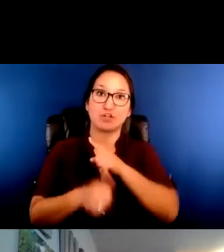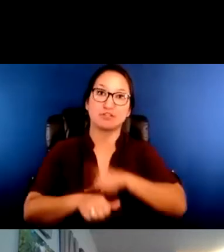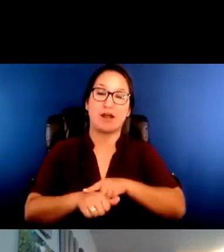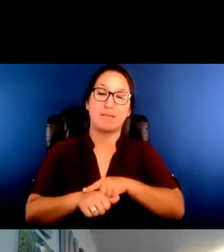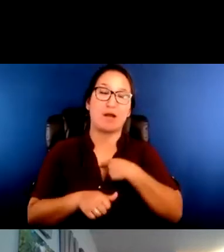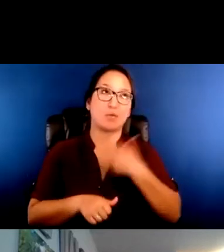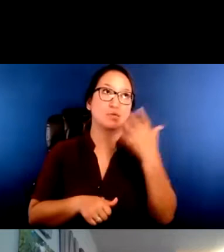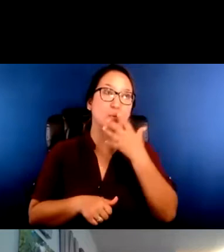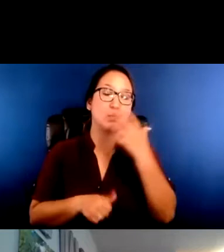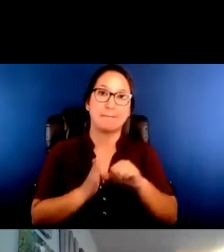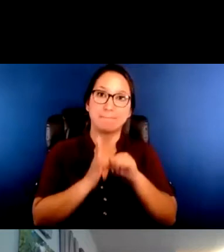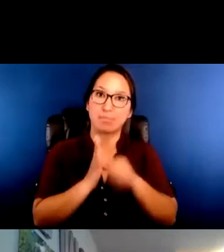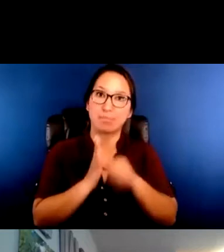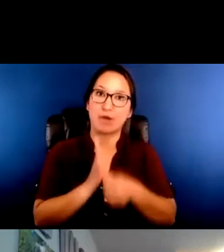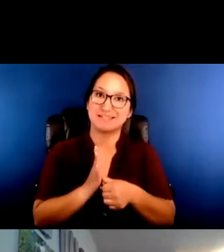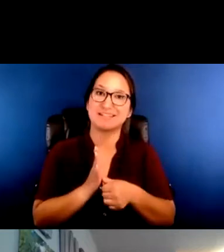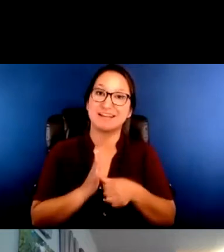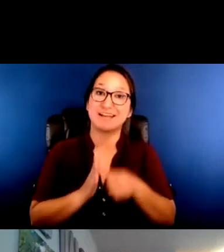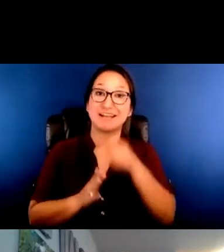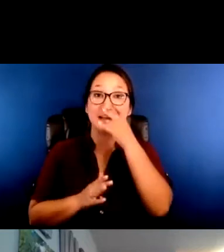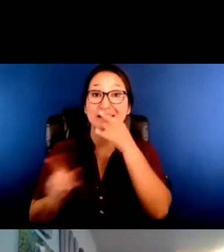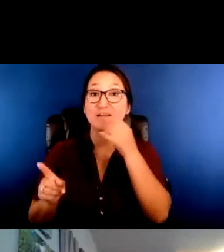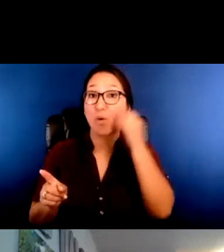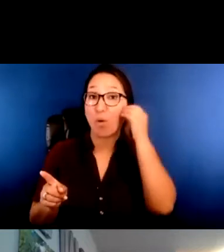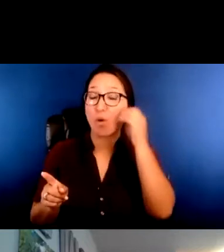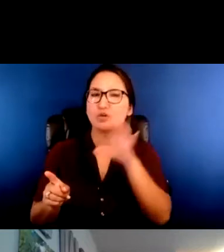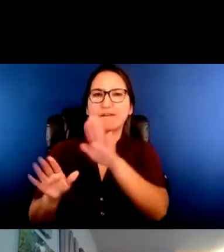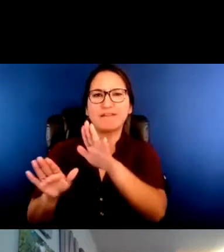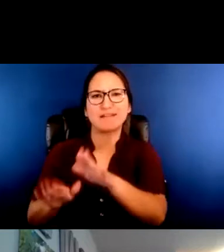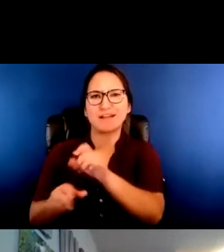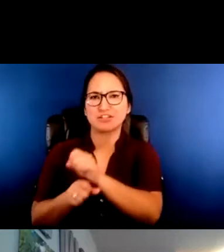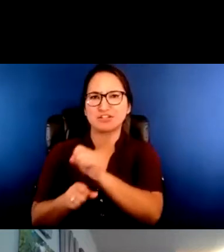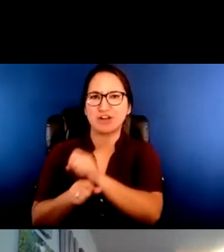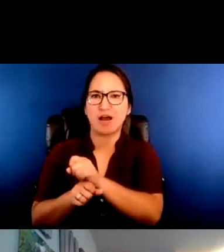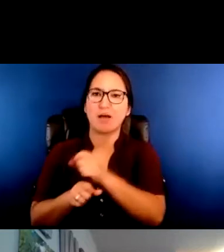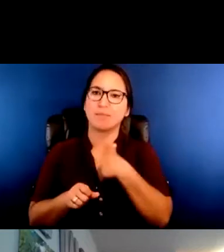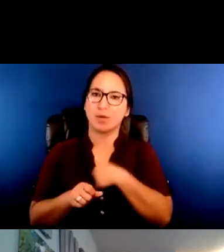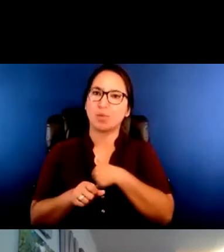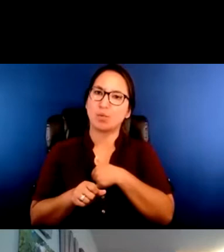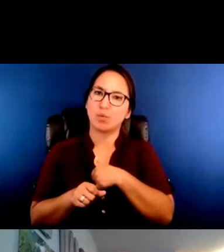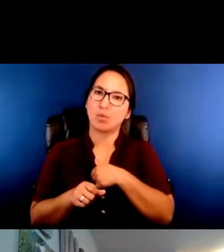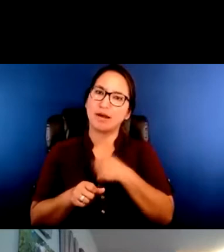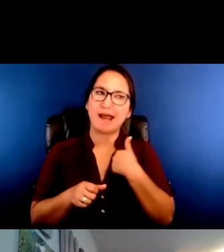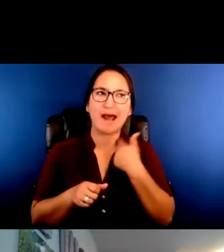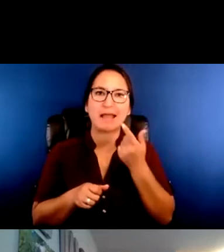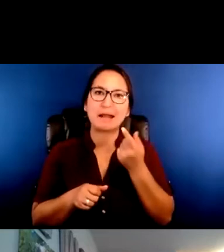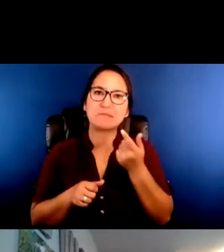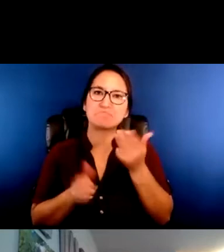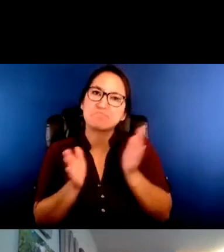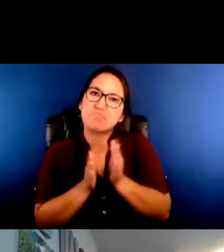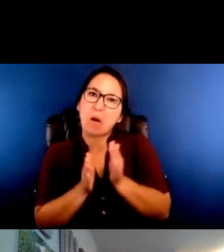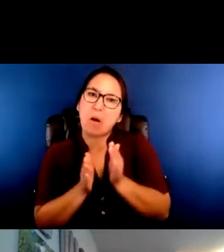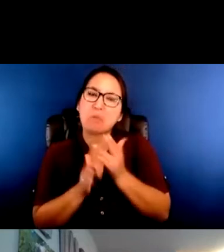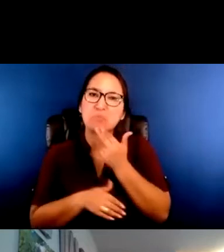impressed. The kids at home are doing a fantastic job. And we were able to put together like a little mini concert, which was